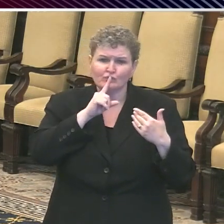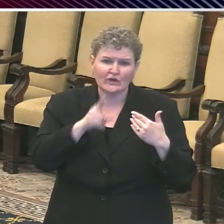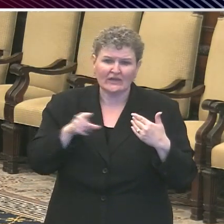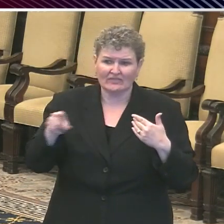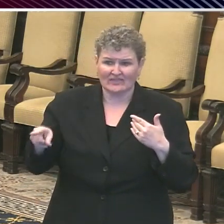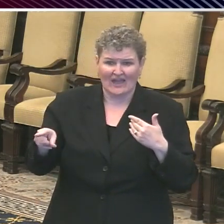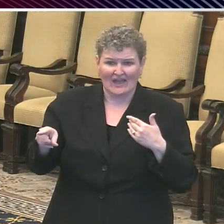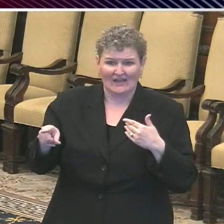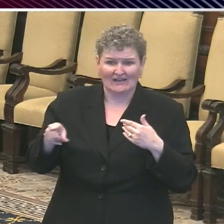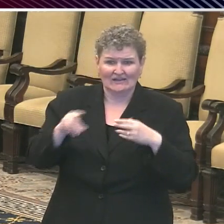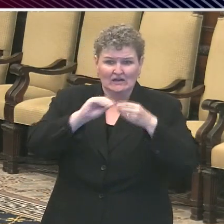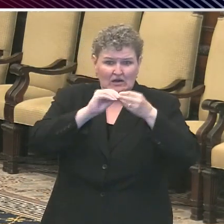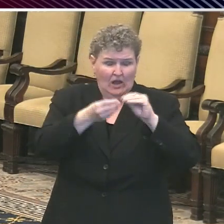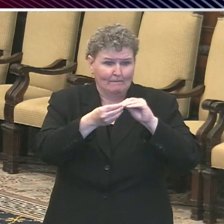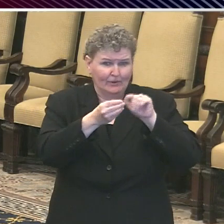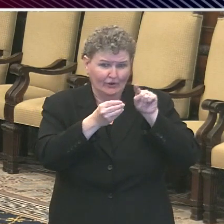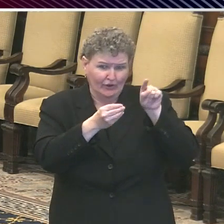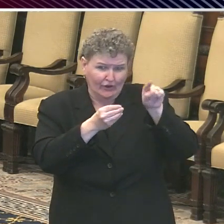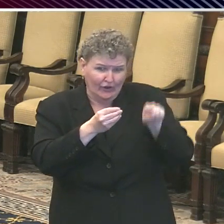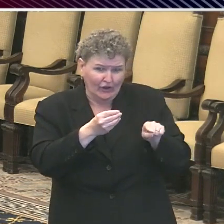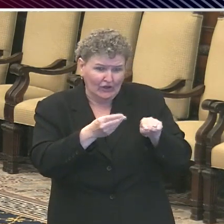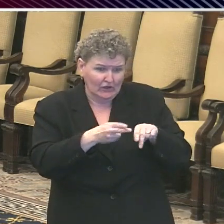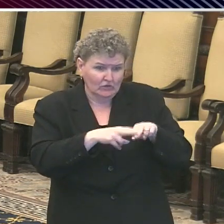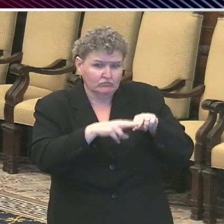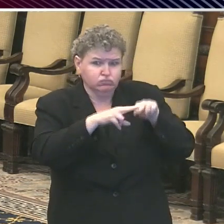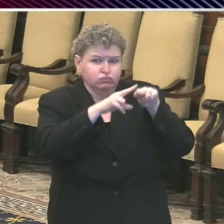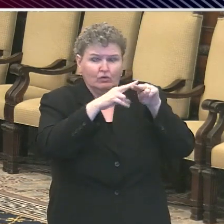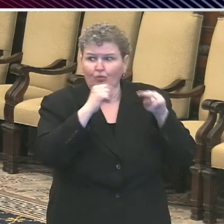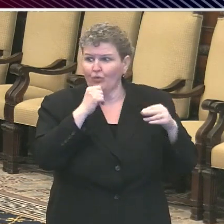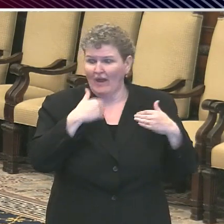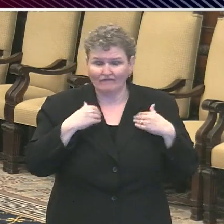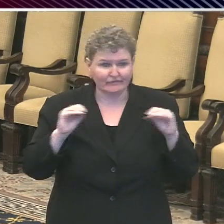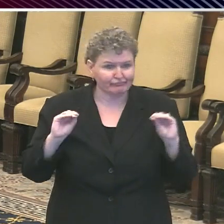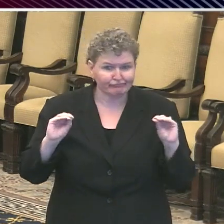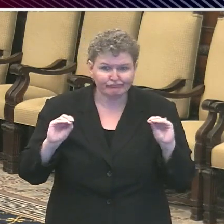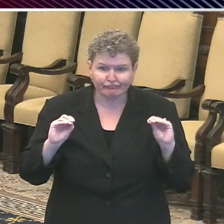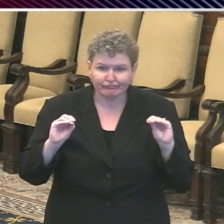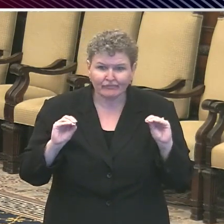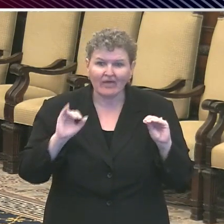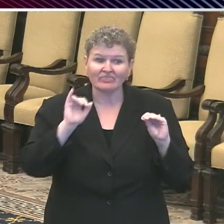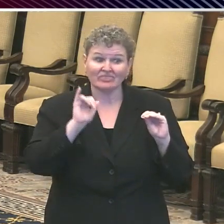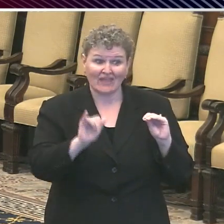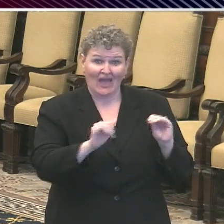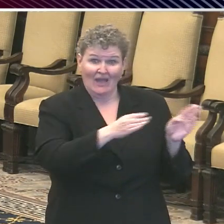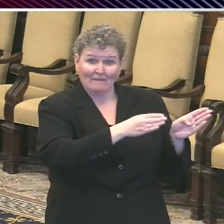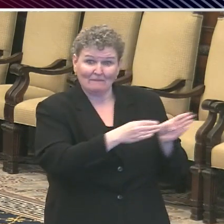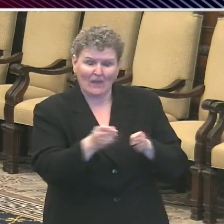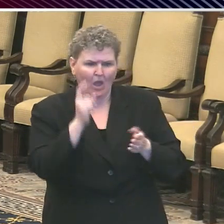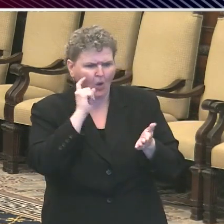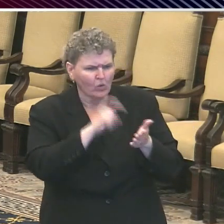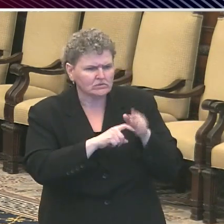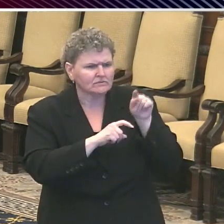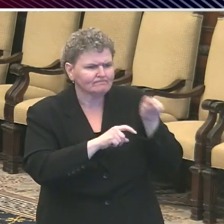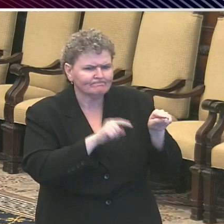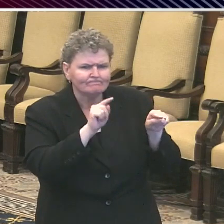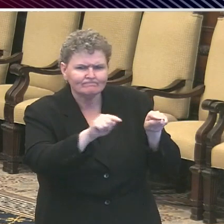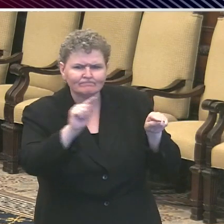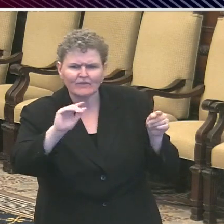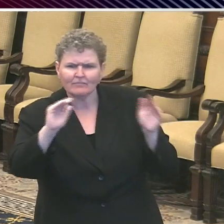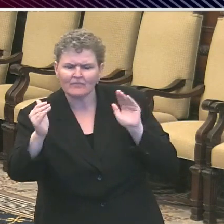attendance is down. I could just lay out the facts of what patterns we've seen, but certainly aren't